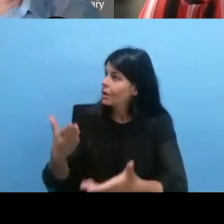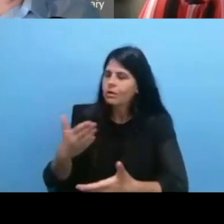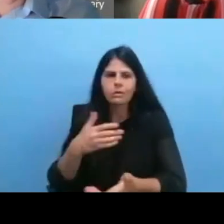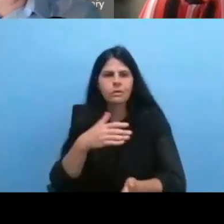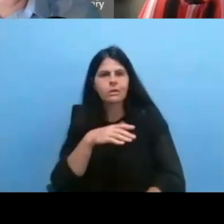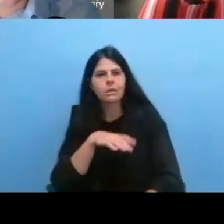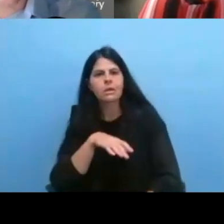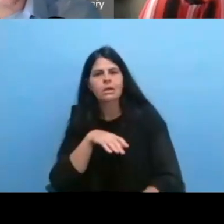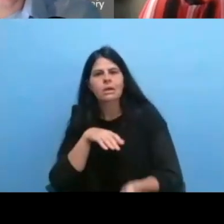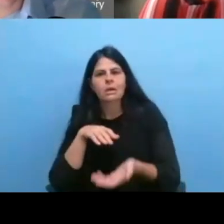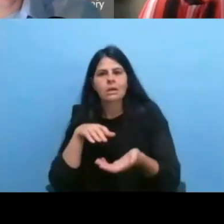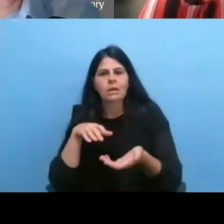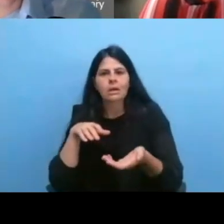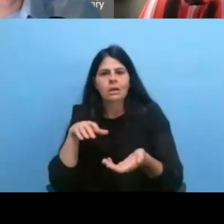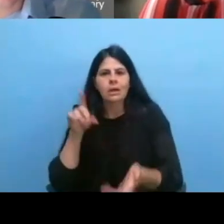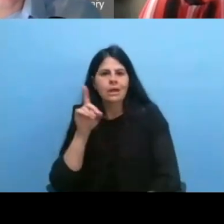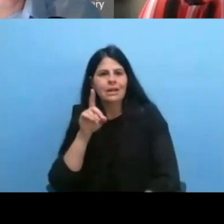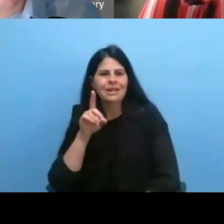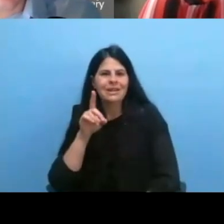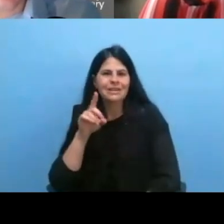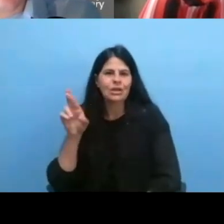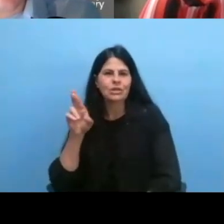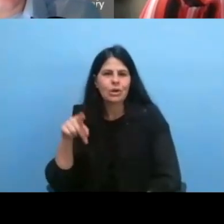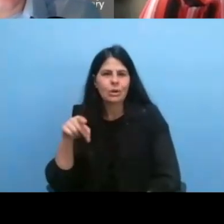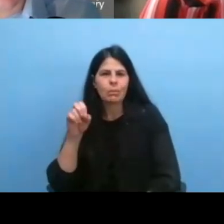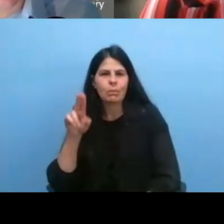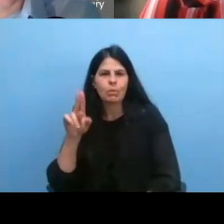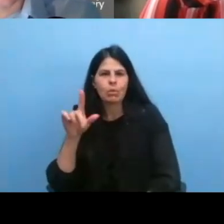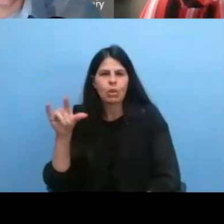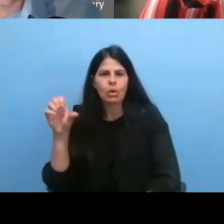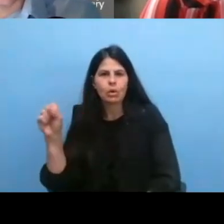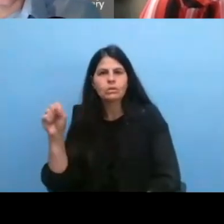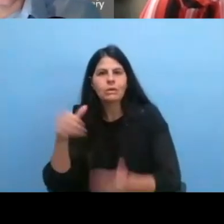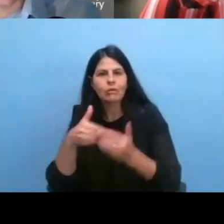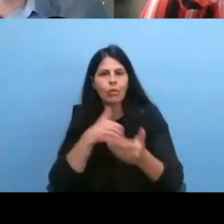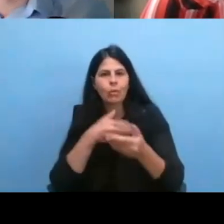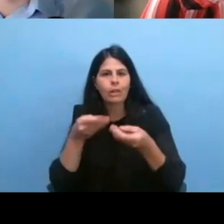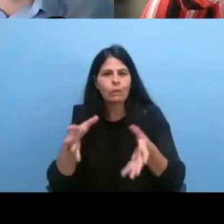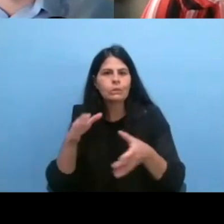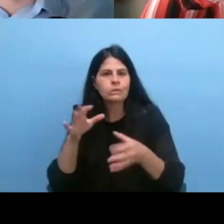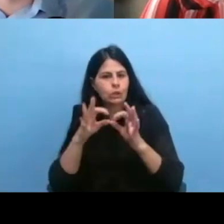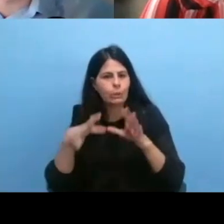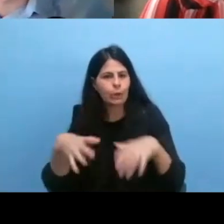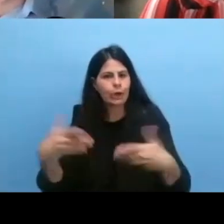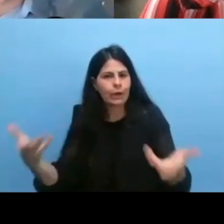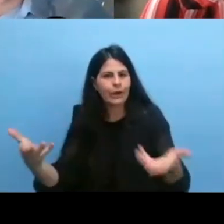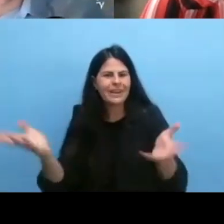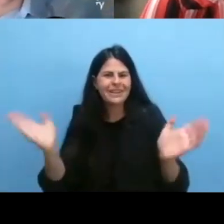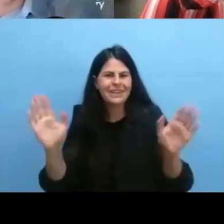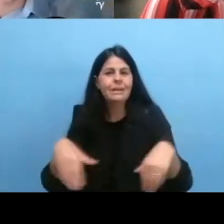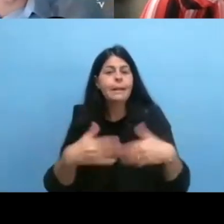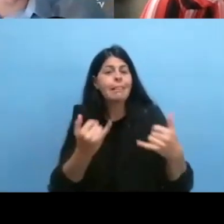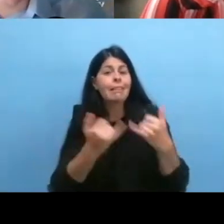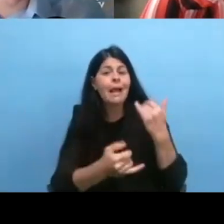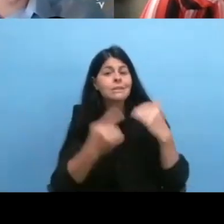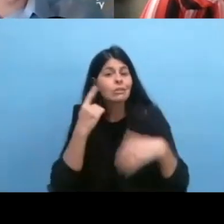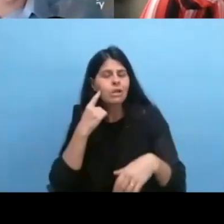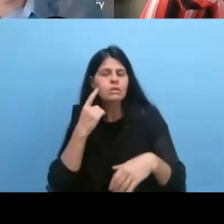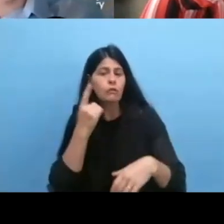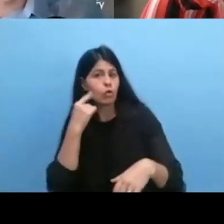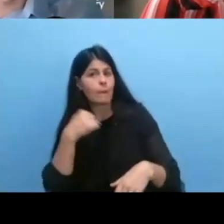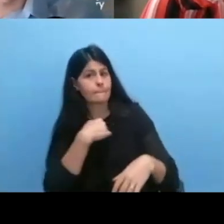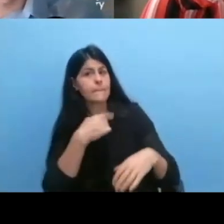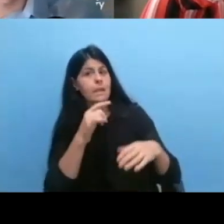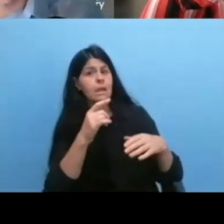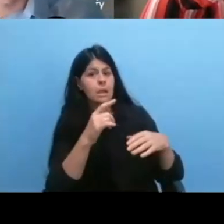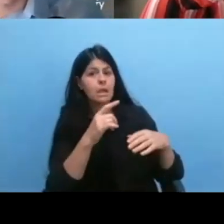30 seconds left before we lose our interpreters here, but I'd love to hear any last thoughts you have. For me, community has been very important in my